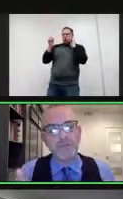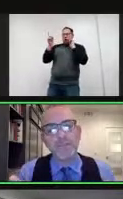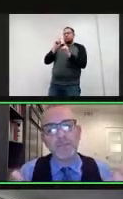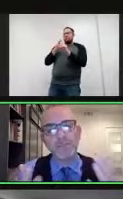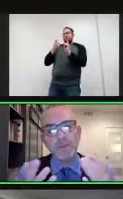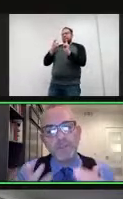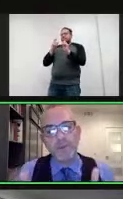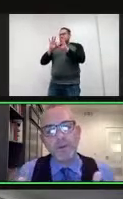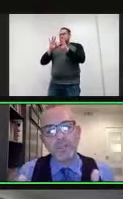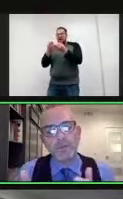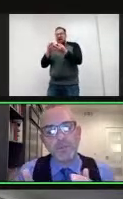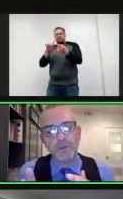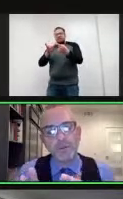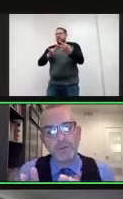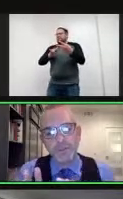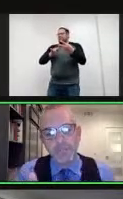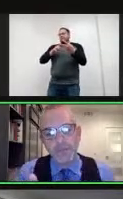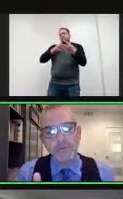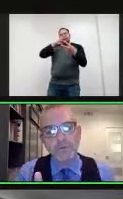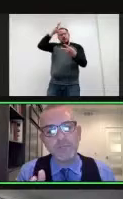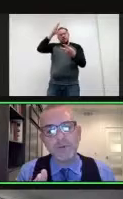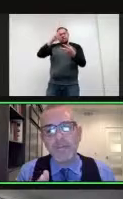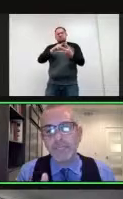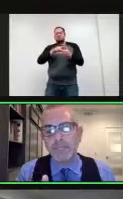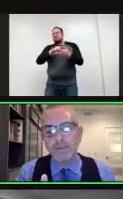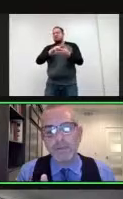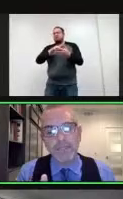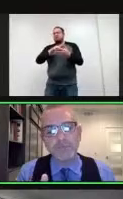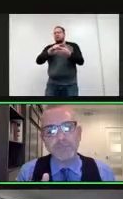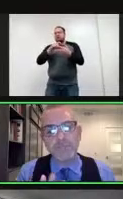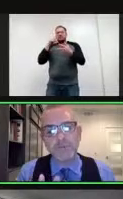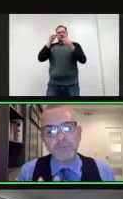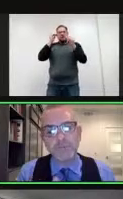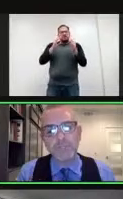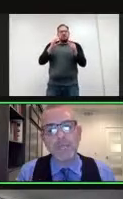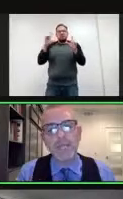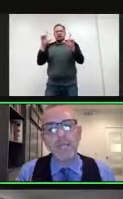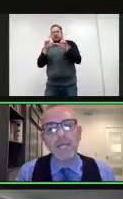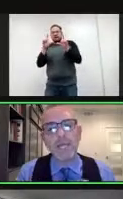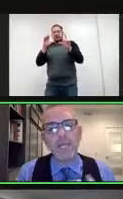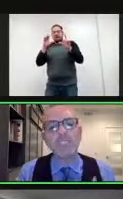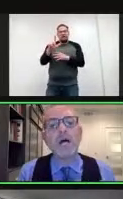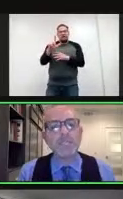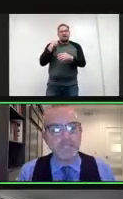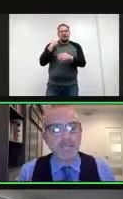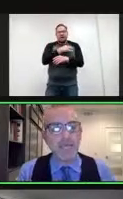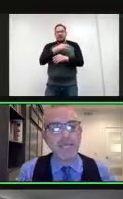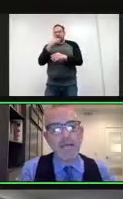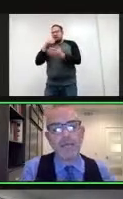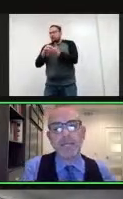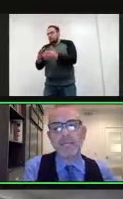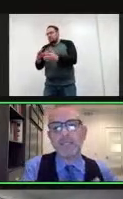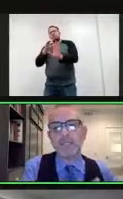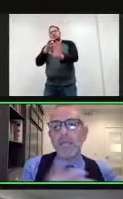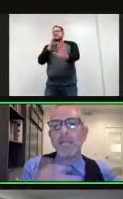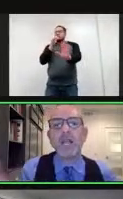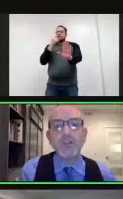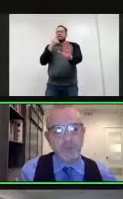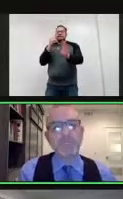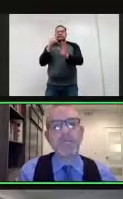from your families, from your parents, from your teachers, your licensed, your classified staff, your students. It's not to say that